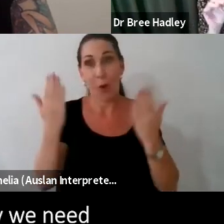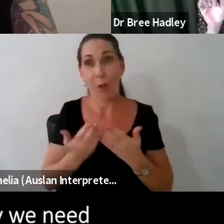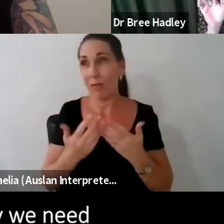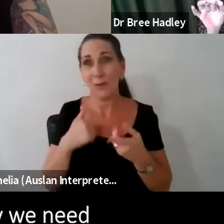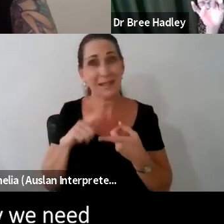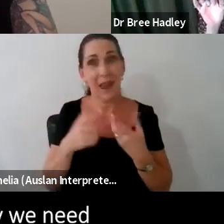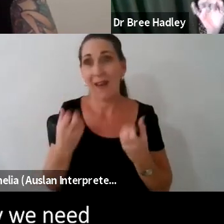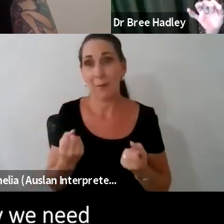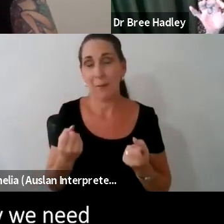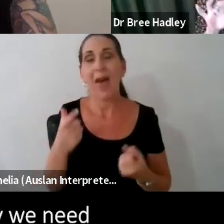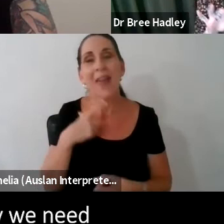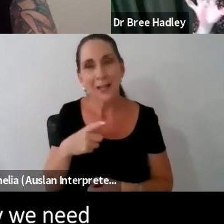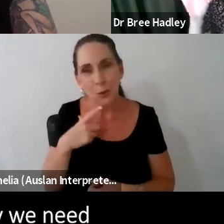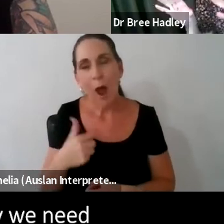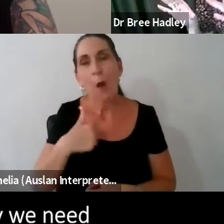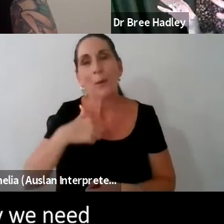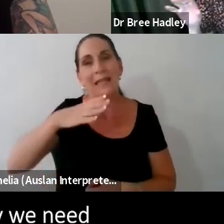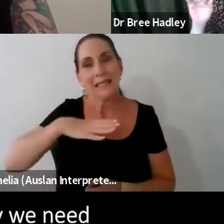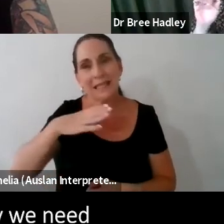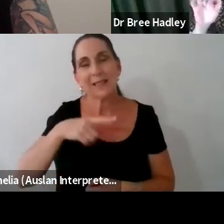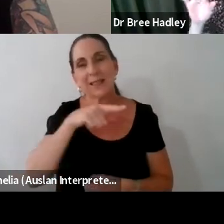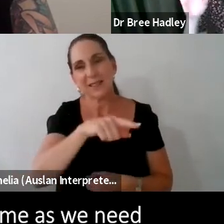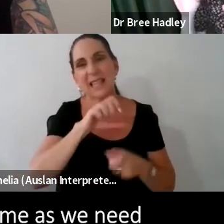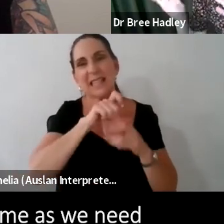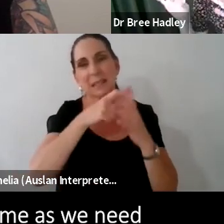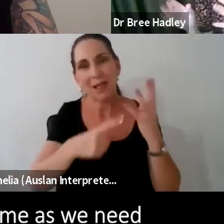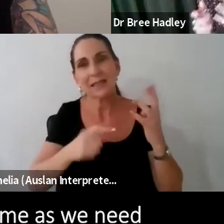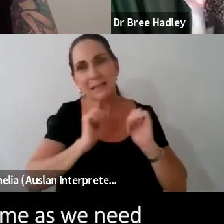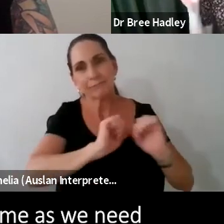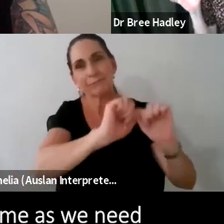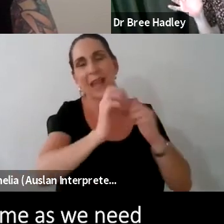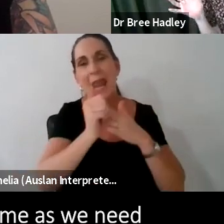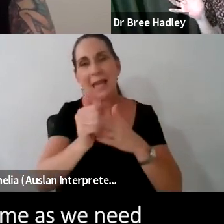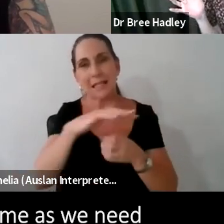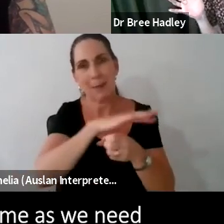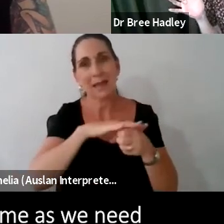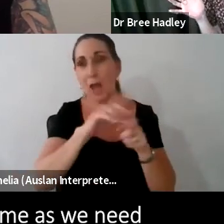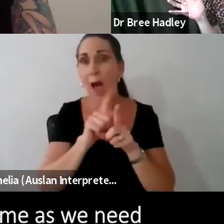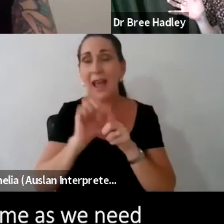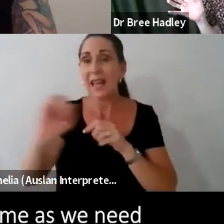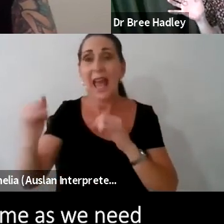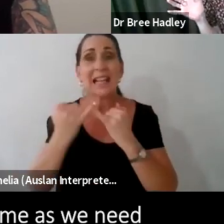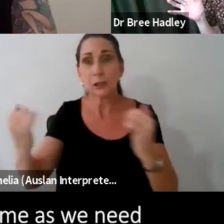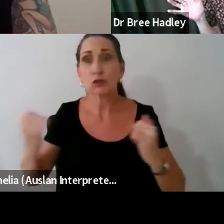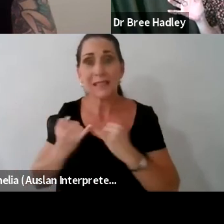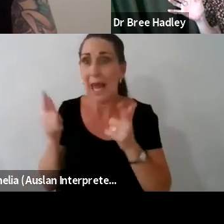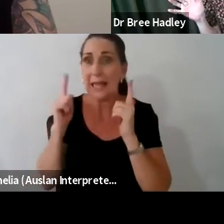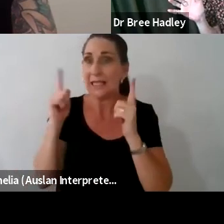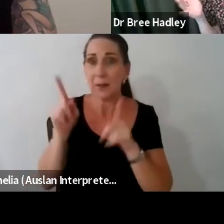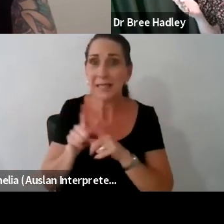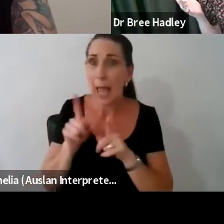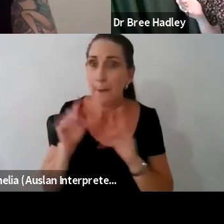world, that's why we need the necessity of a disability-only space, disability-led, the same as we need Indigenous-led practice.